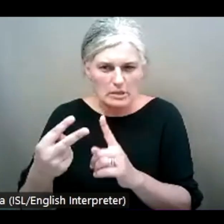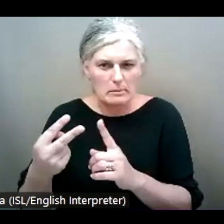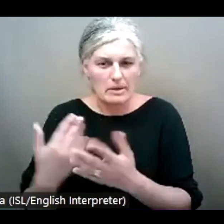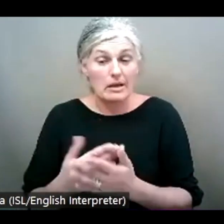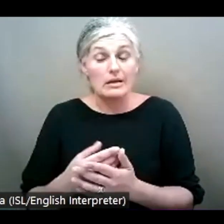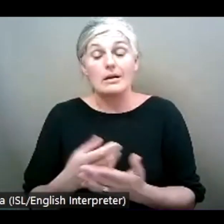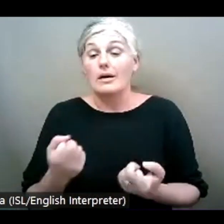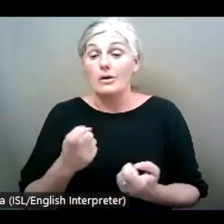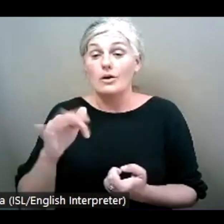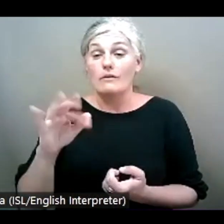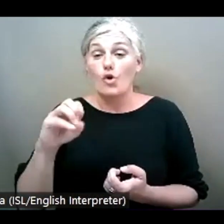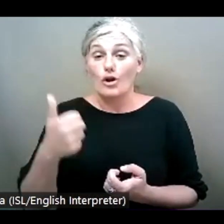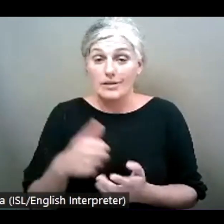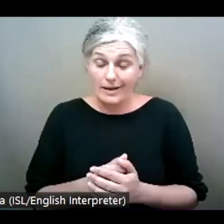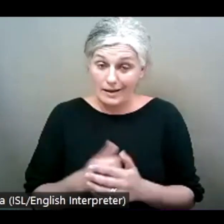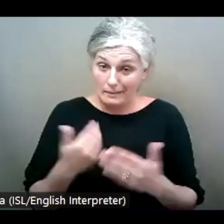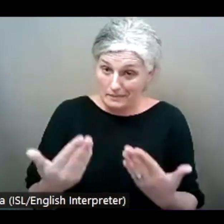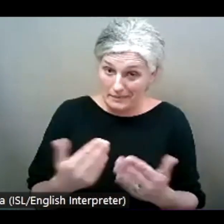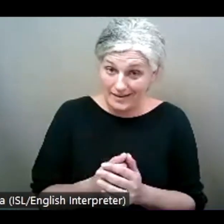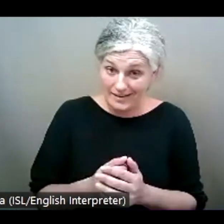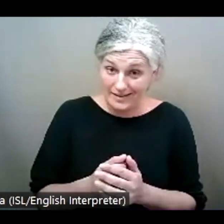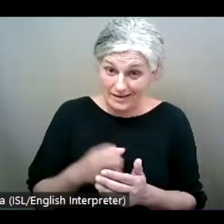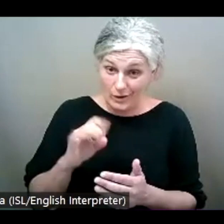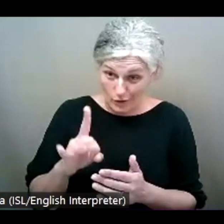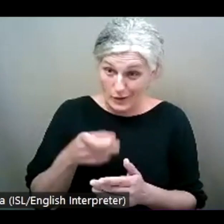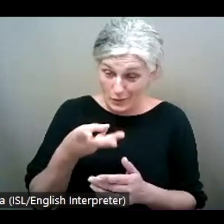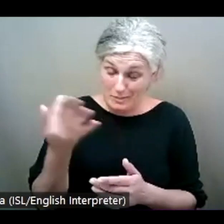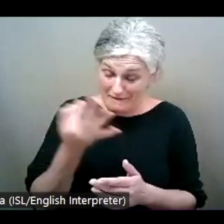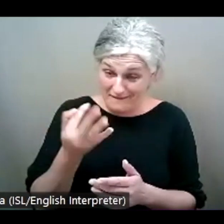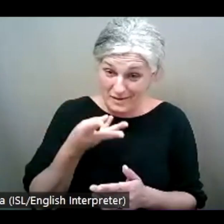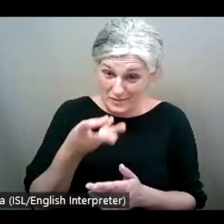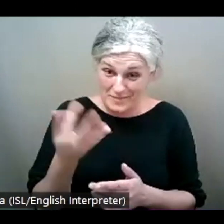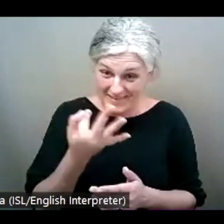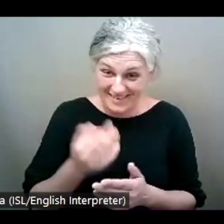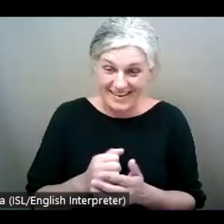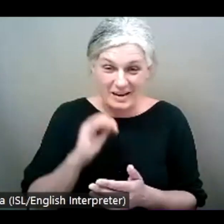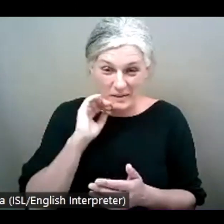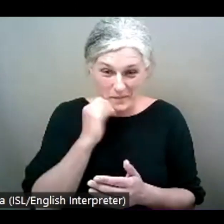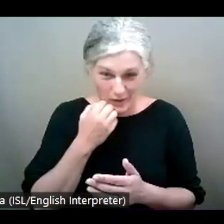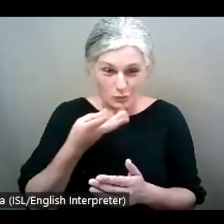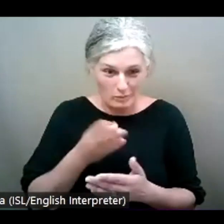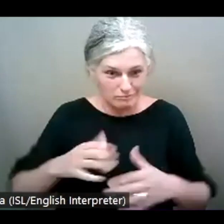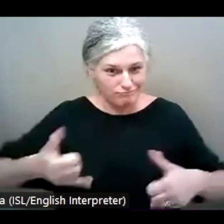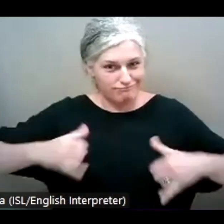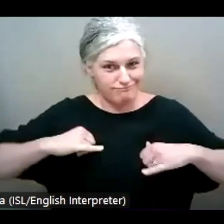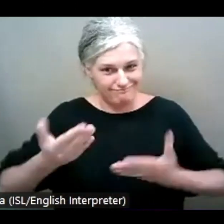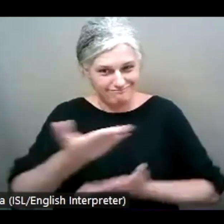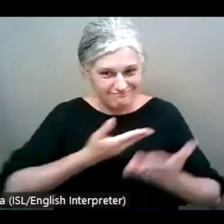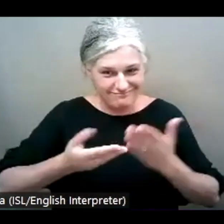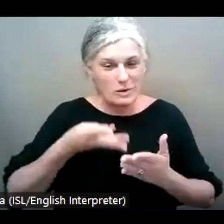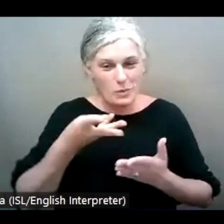Fiona and James and me, we'd be okay because we're outputs and everyone. So we